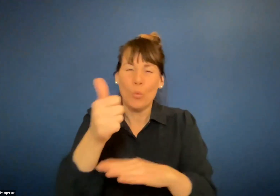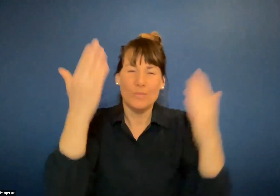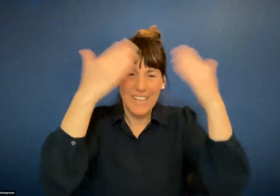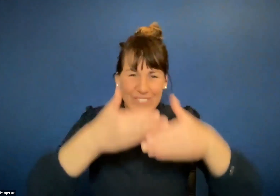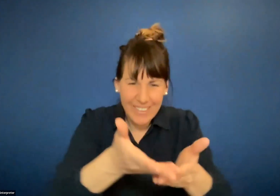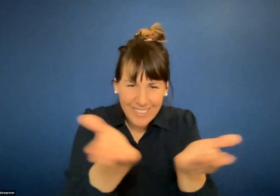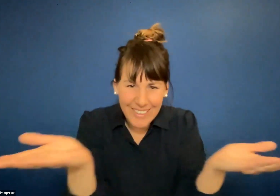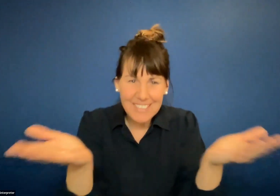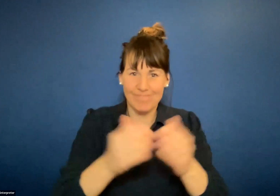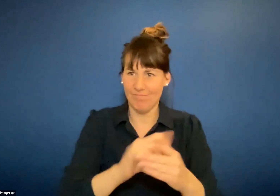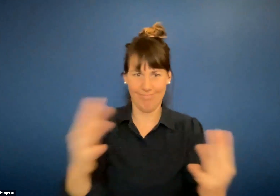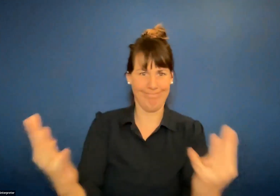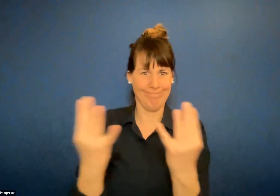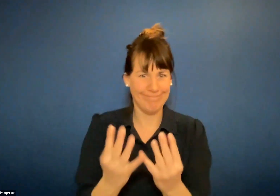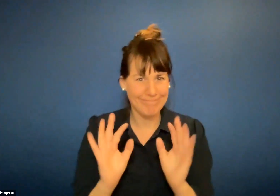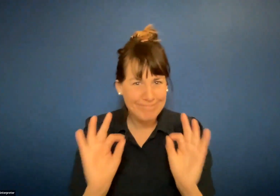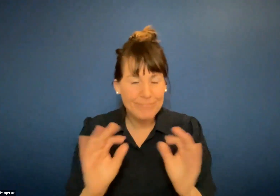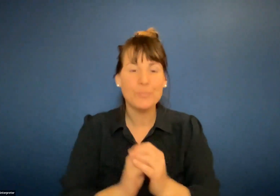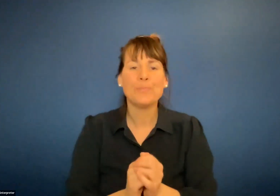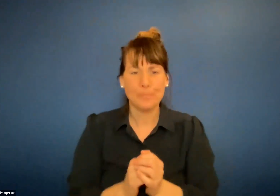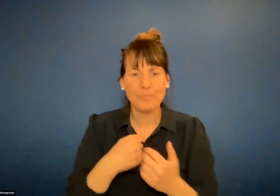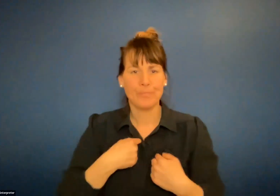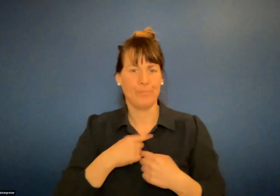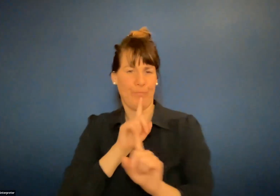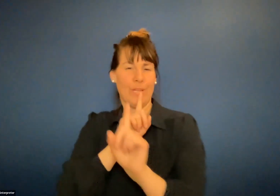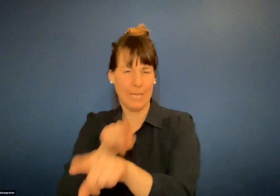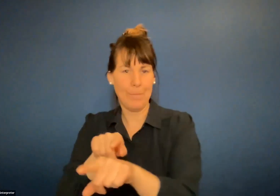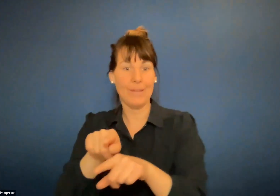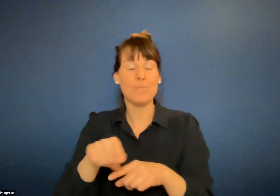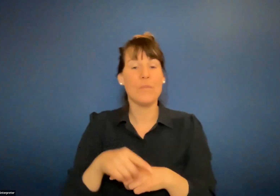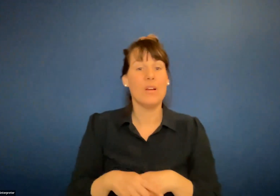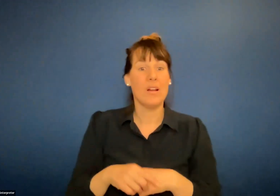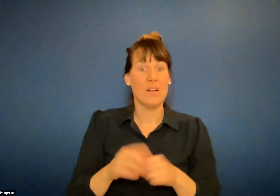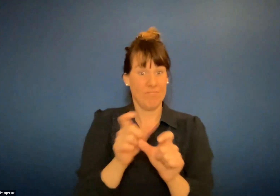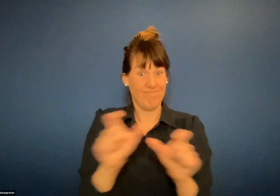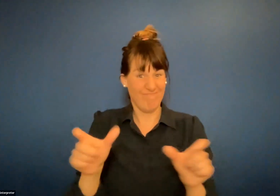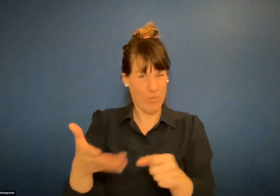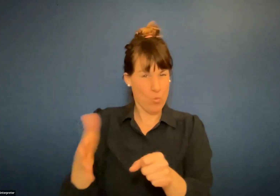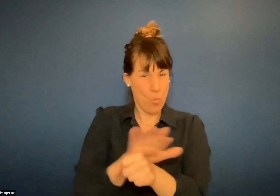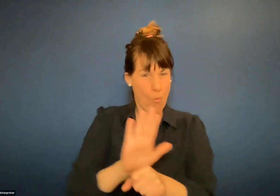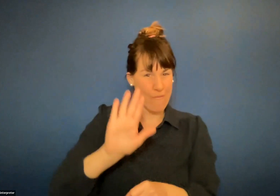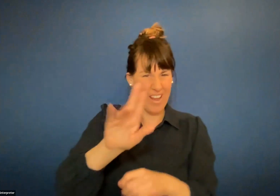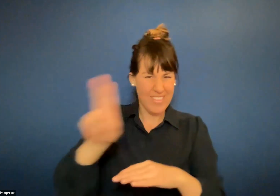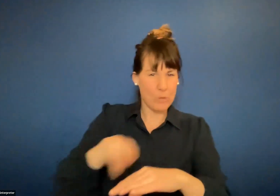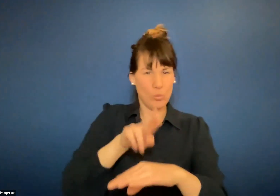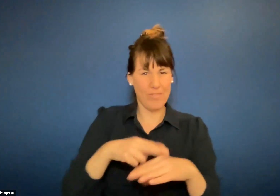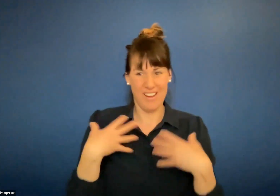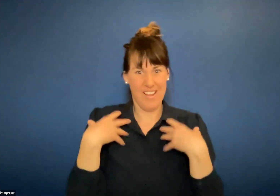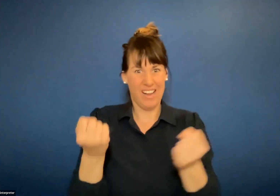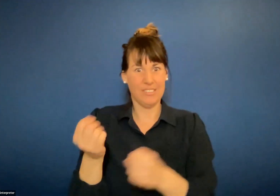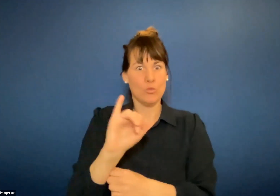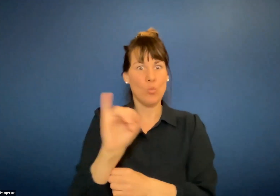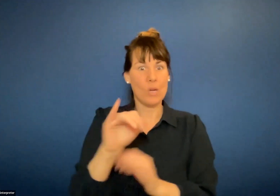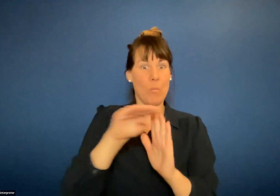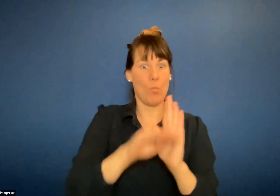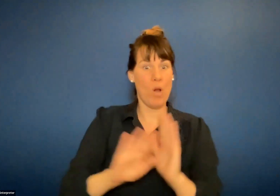reviewed and maybe expanded to other assistive devices